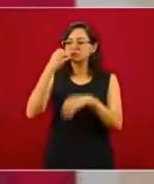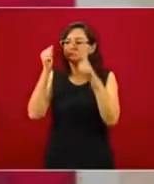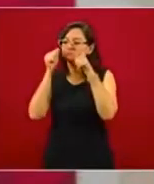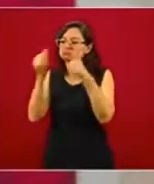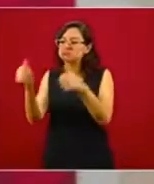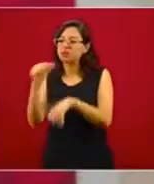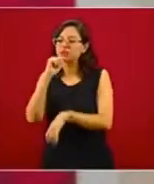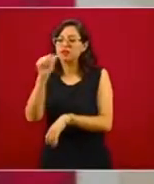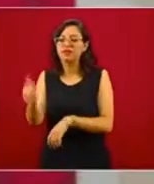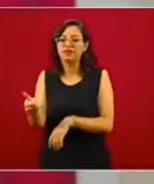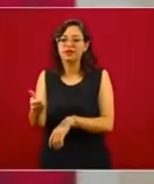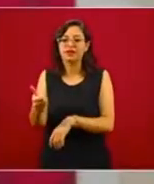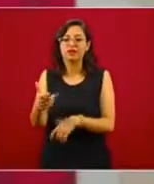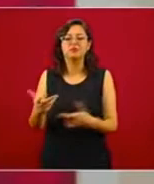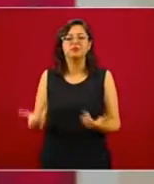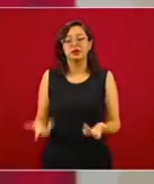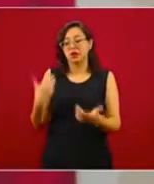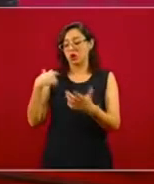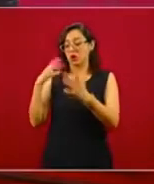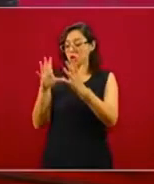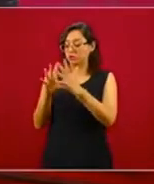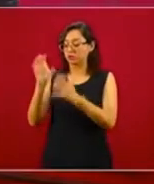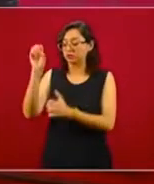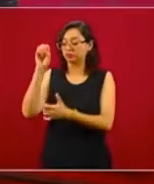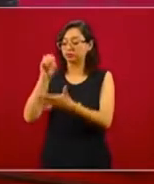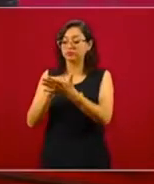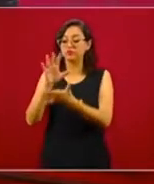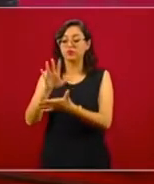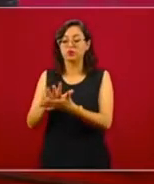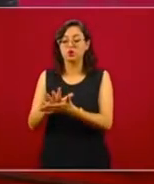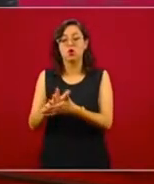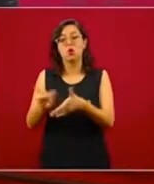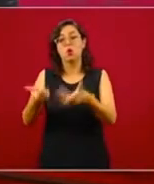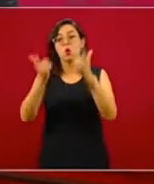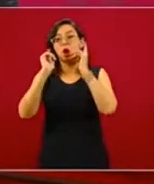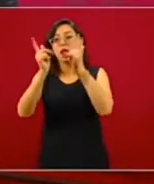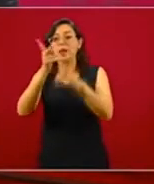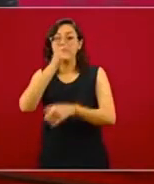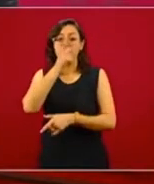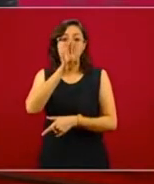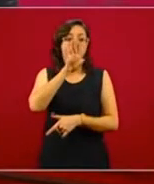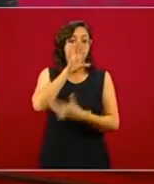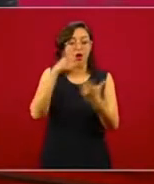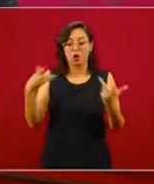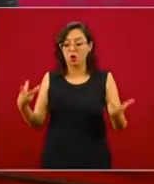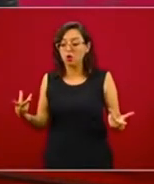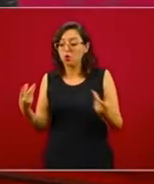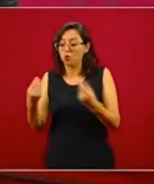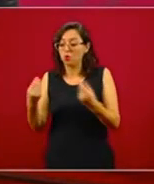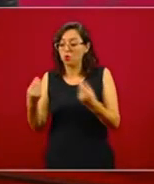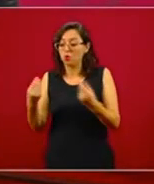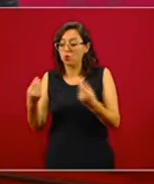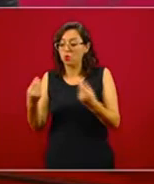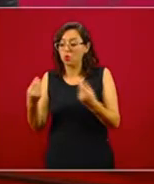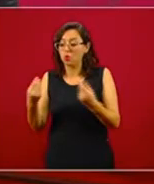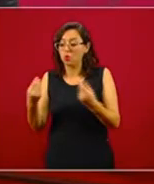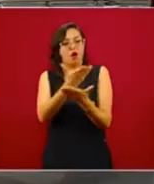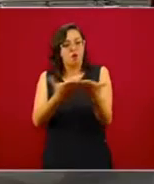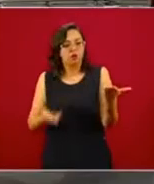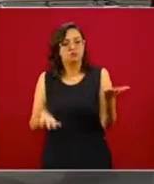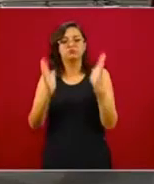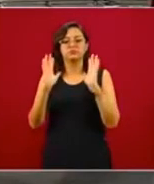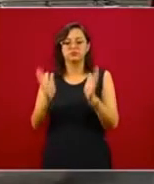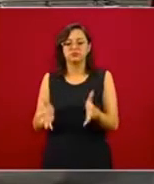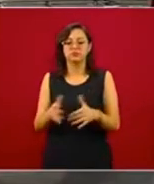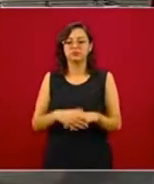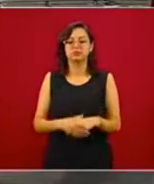we introduced that in our constitution in order to establish co-responsibility, and we have gone ahead in